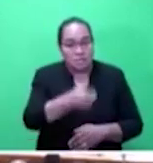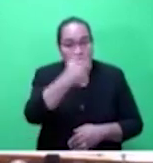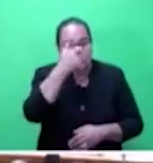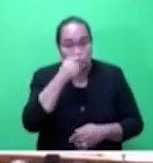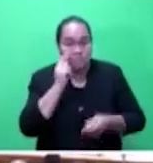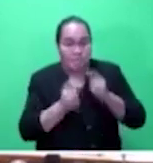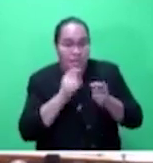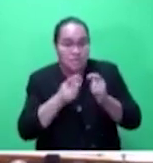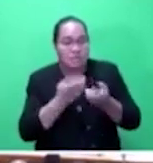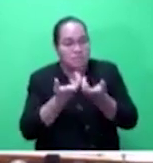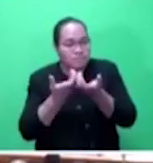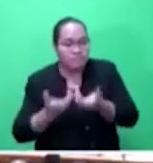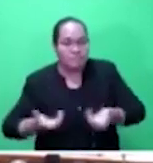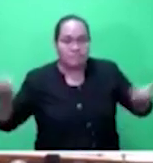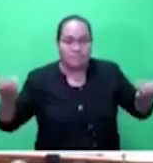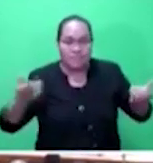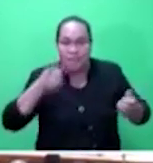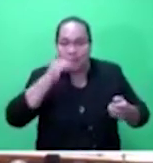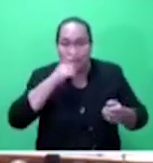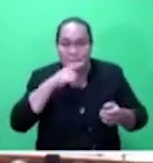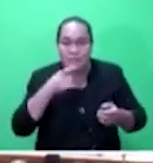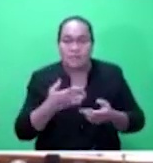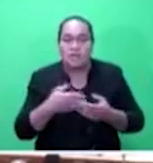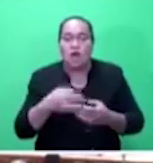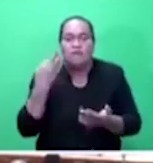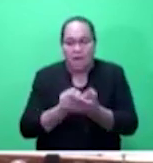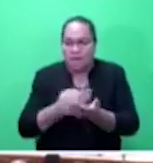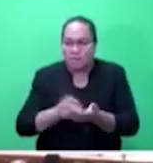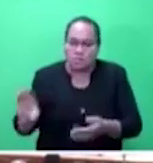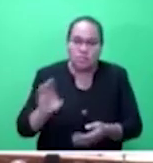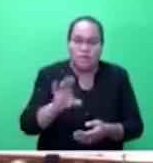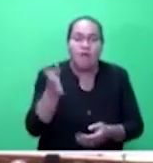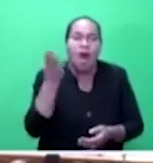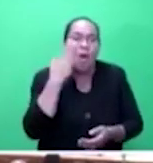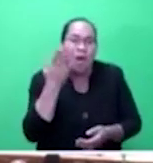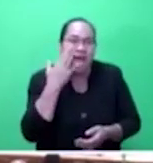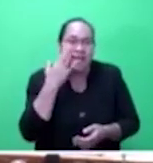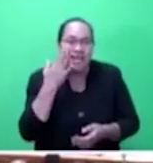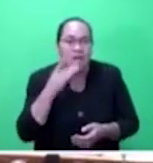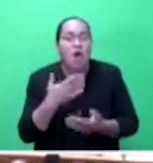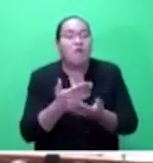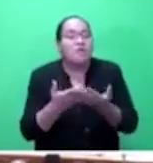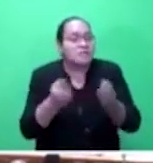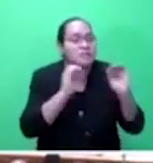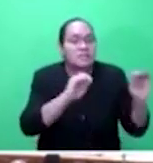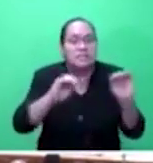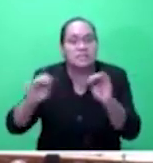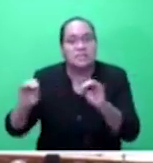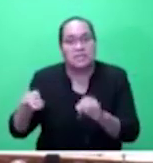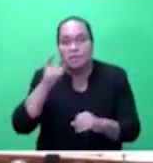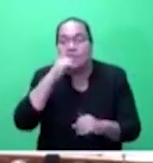patients. It will fund vital efforts to raise awareness among ordinary Fijians of what they can do to keep themselves